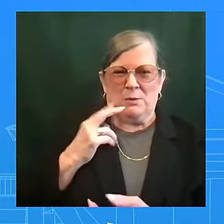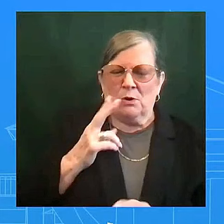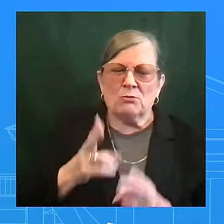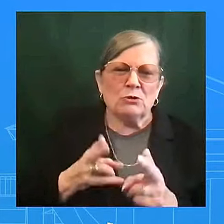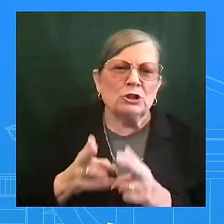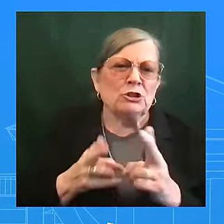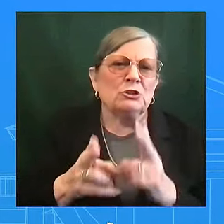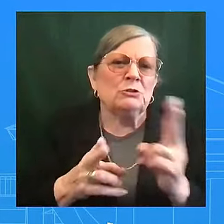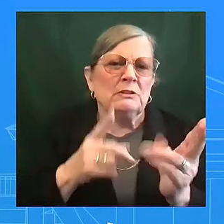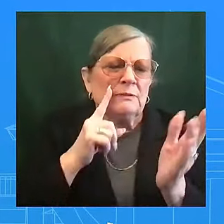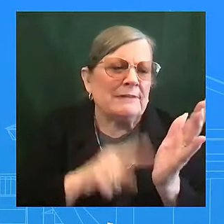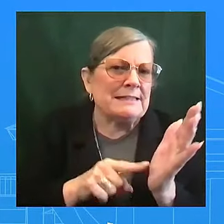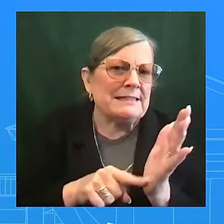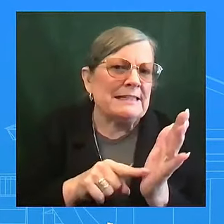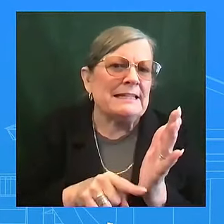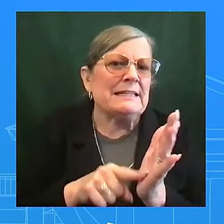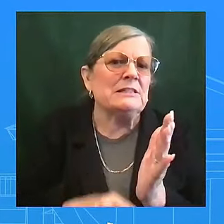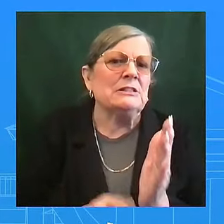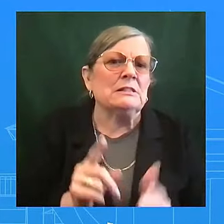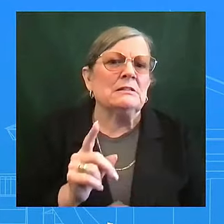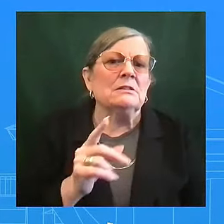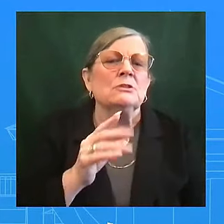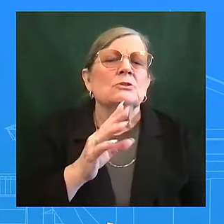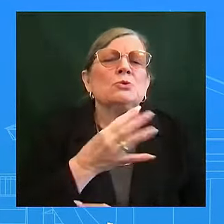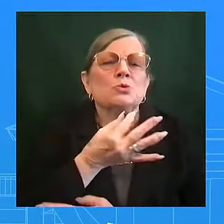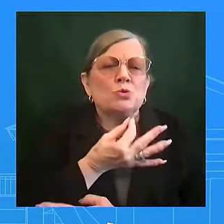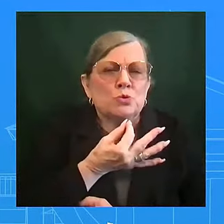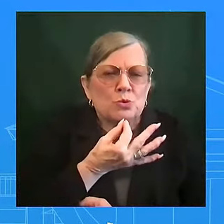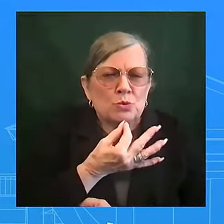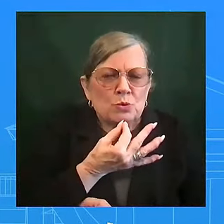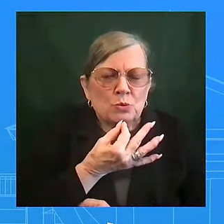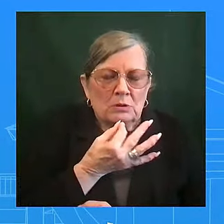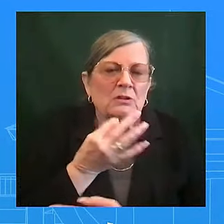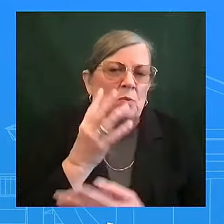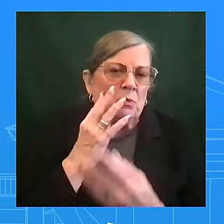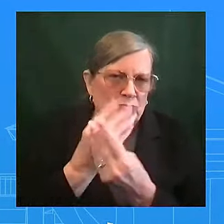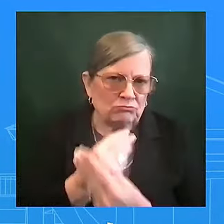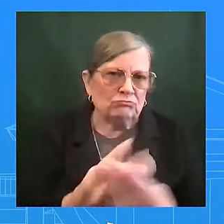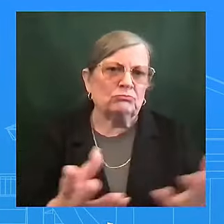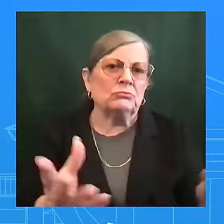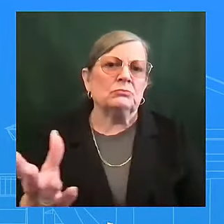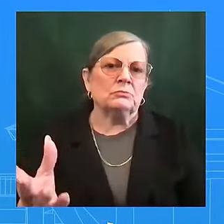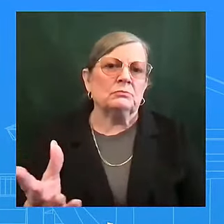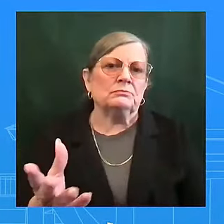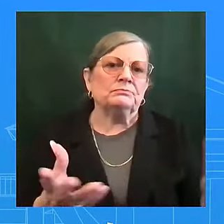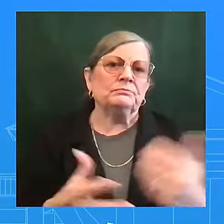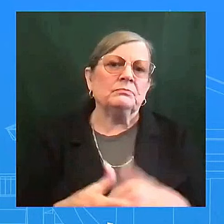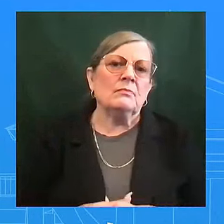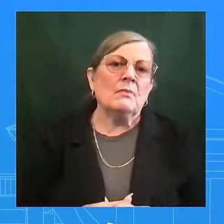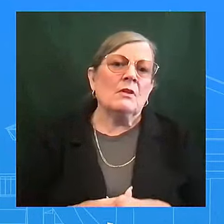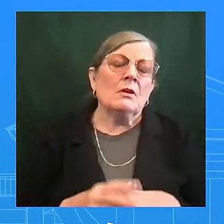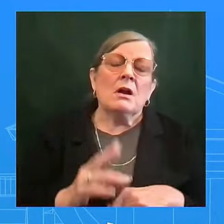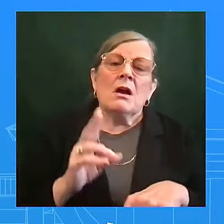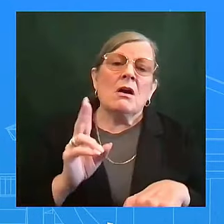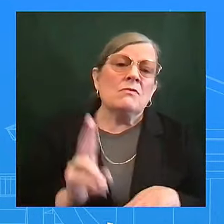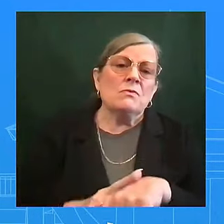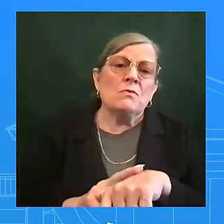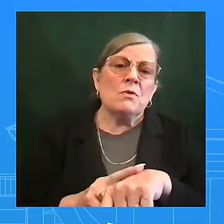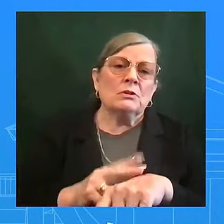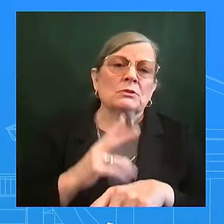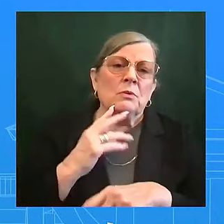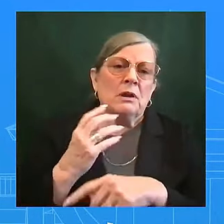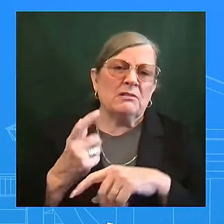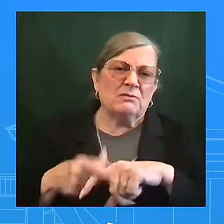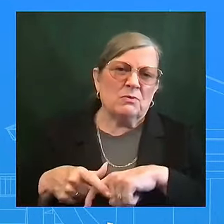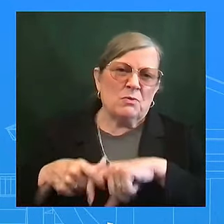in coming days, be able to present their findings and conclusions. We'll obviously hold our judgment until we see that. We've called for a complete, thorough,